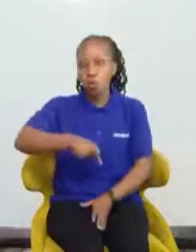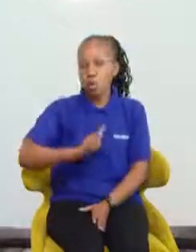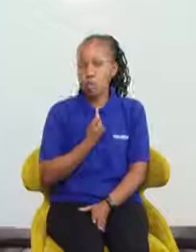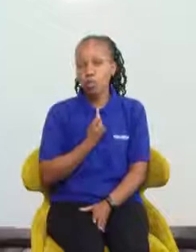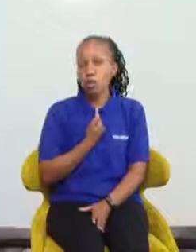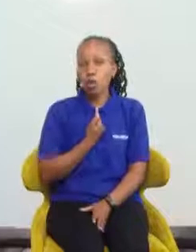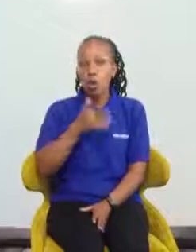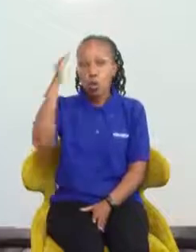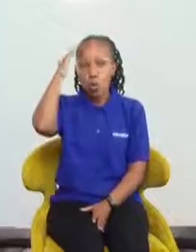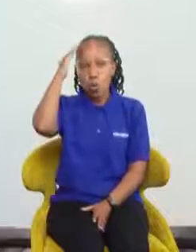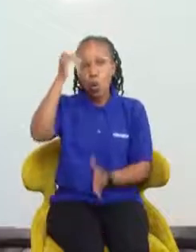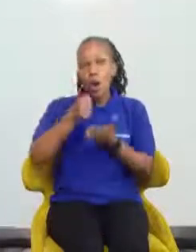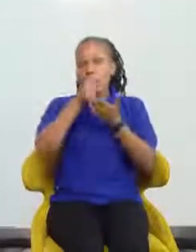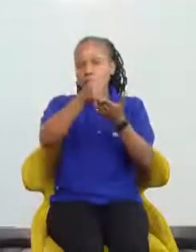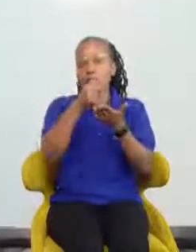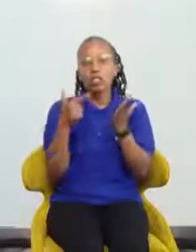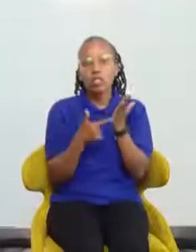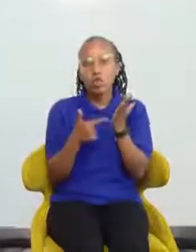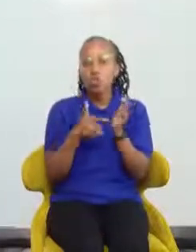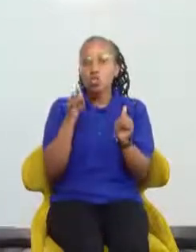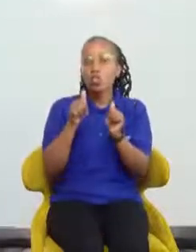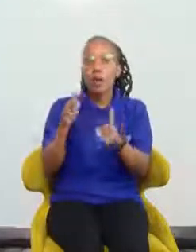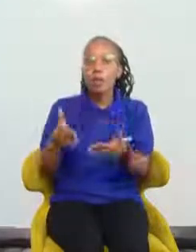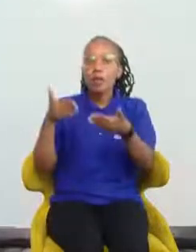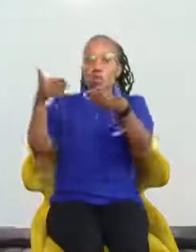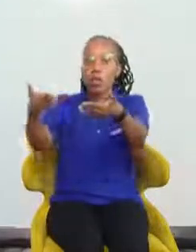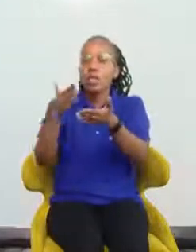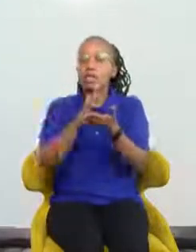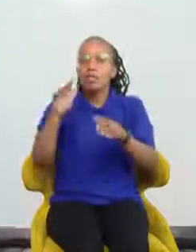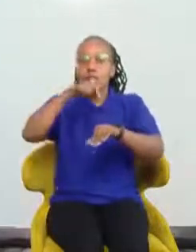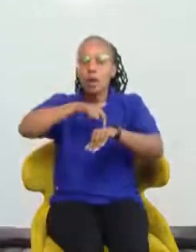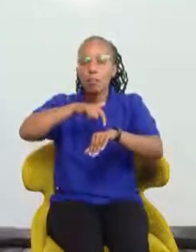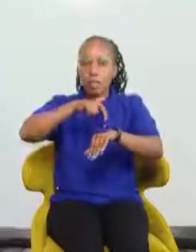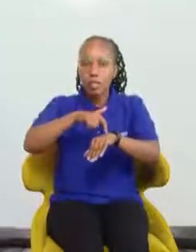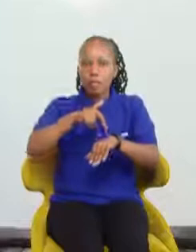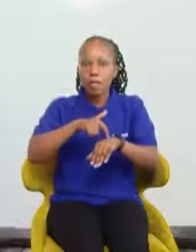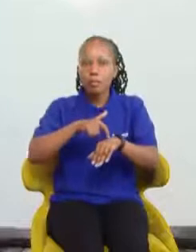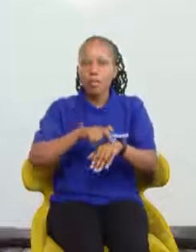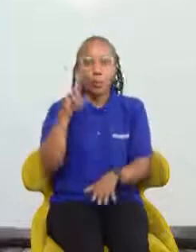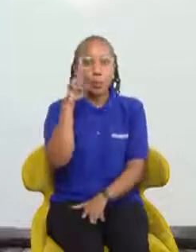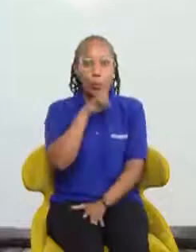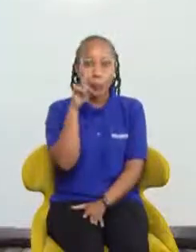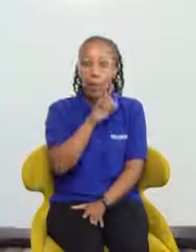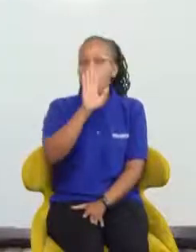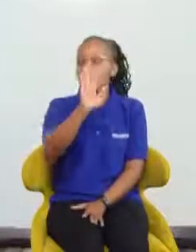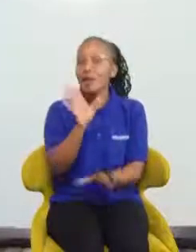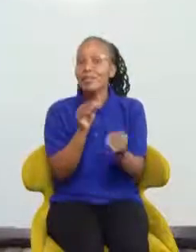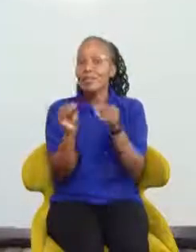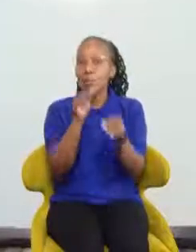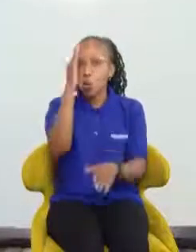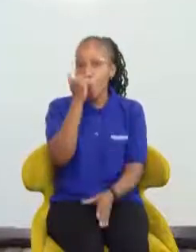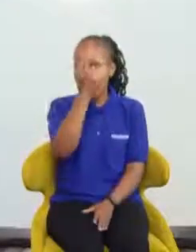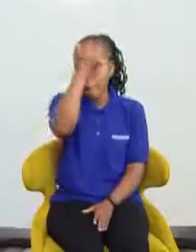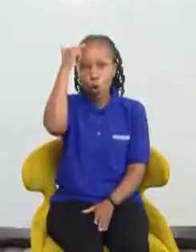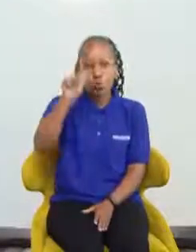these assistive technologies that are just being donated, sometimes they end up worsening your disability because we don't take